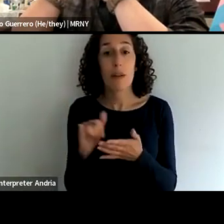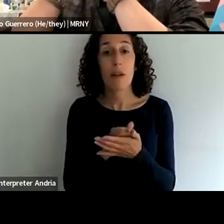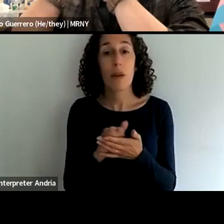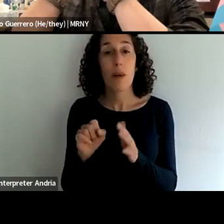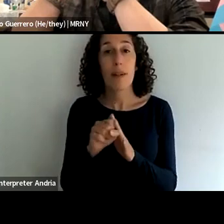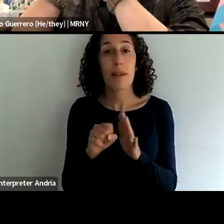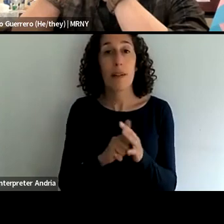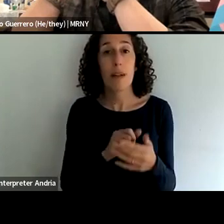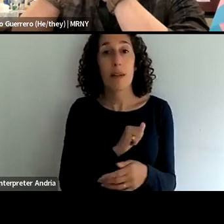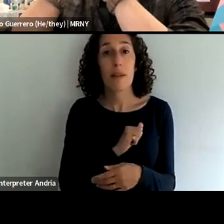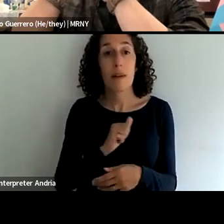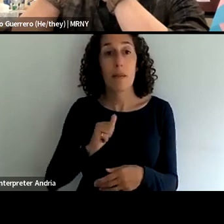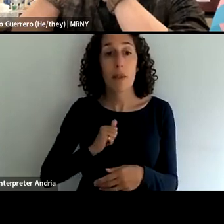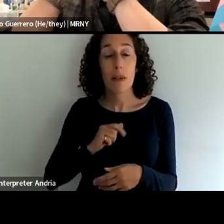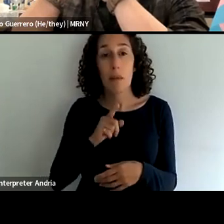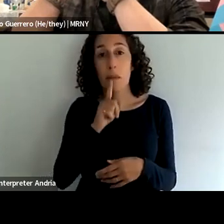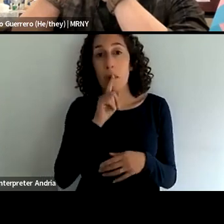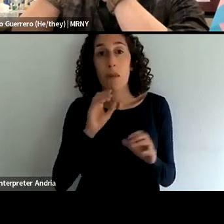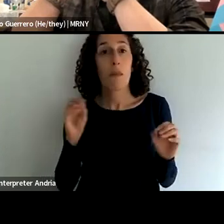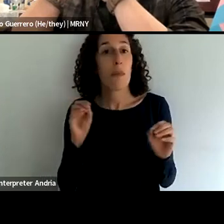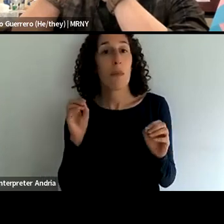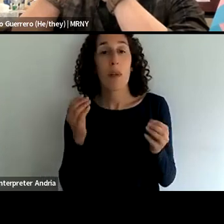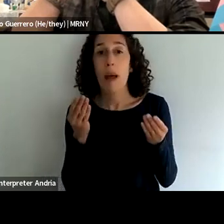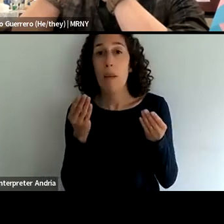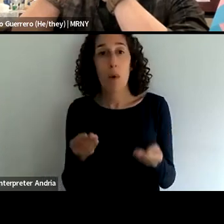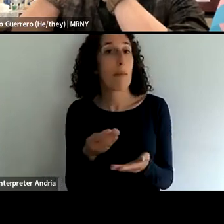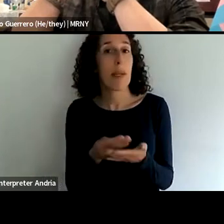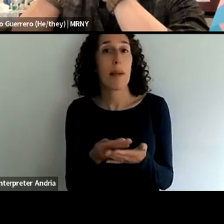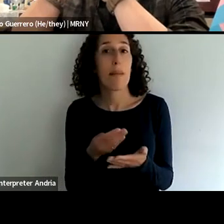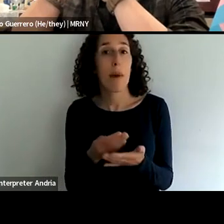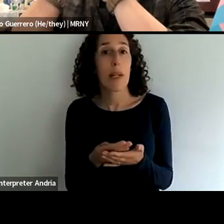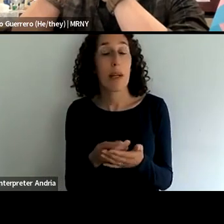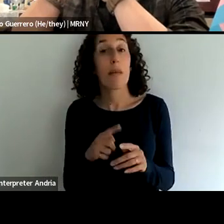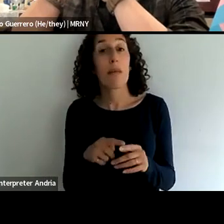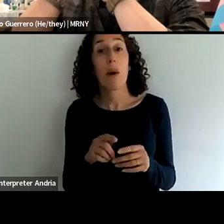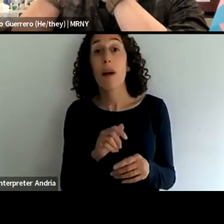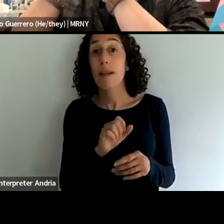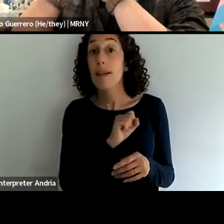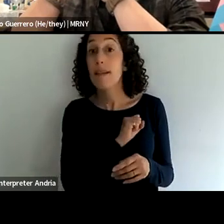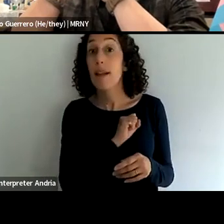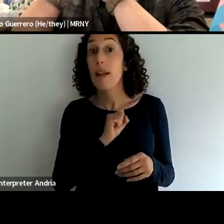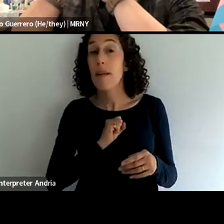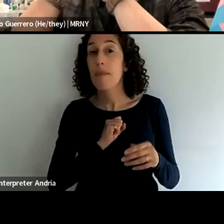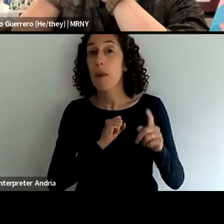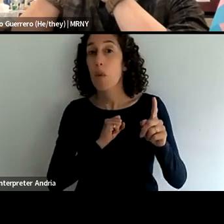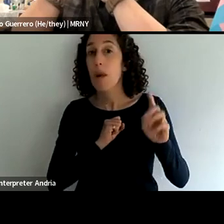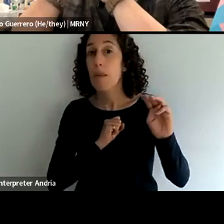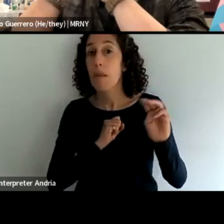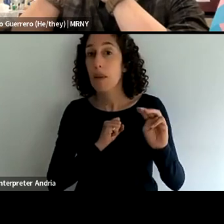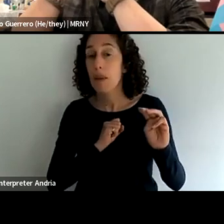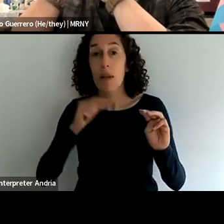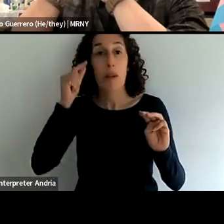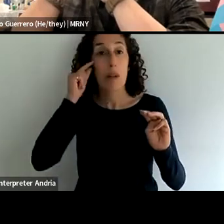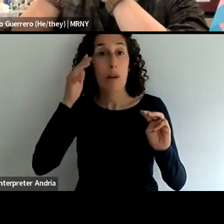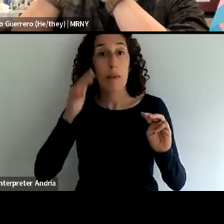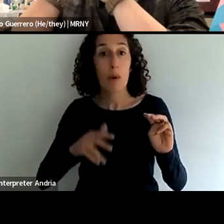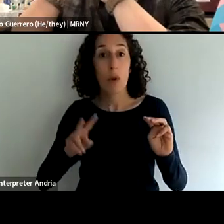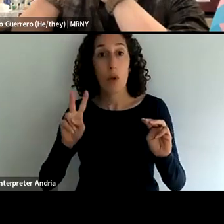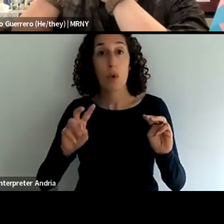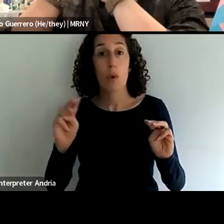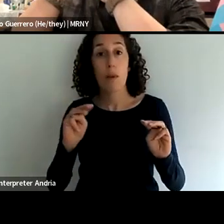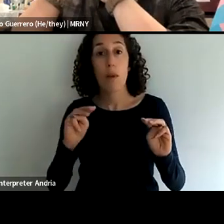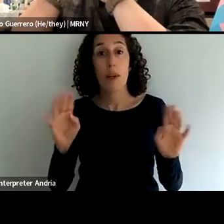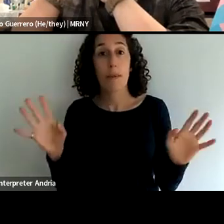did not put up any money. The Senate put up $1 million and the governor ended up putting up $2 million. Here we are in the